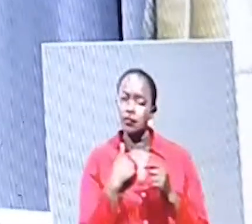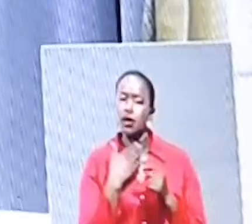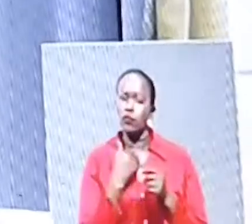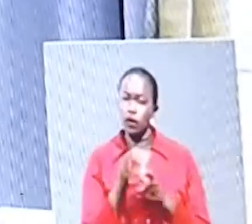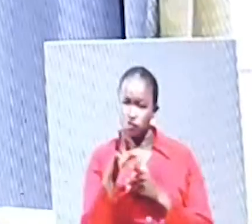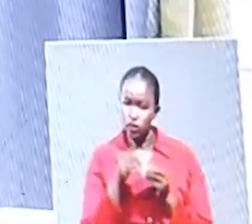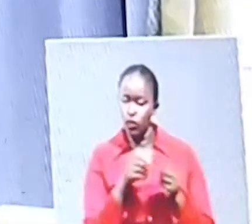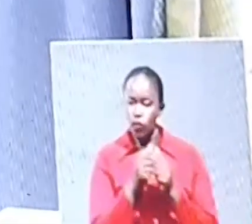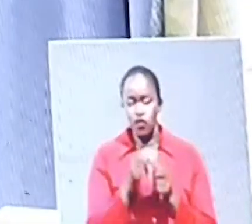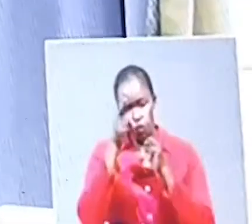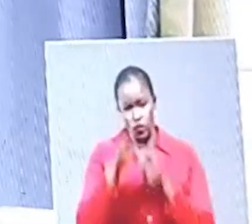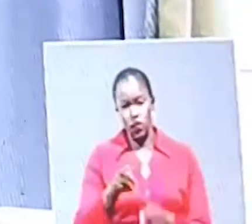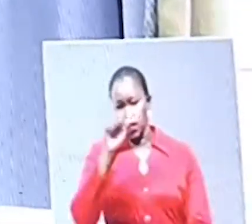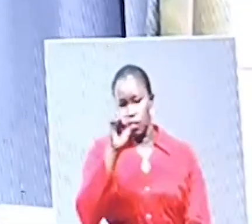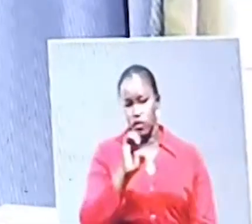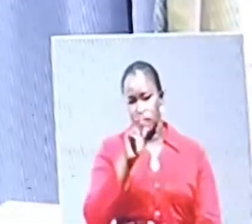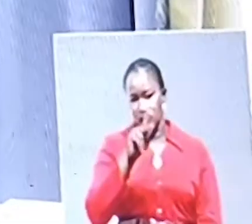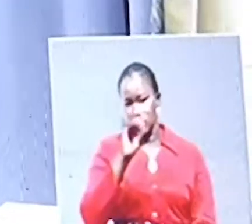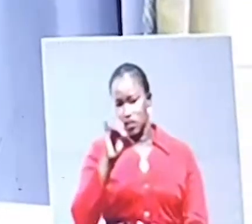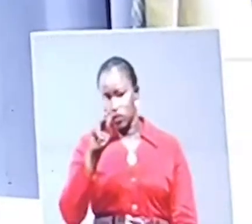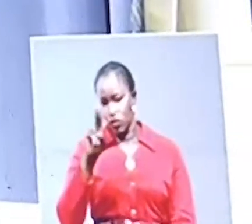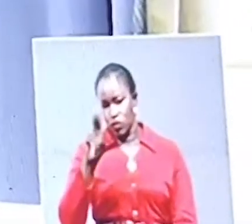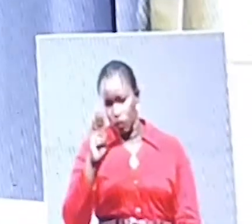Honorable Seshkubo on this.